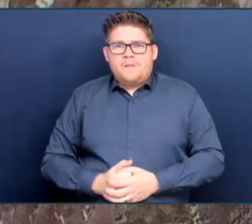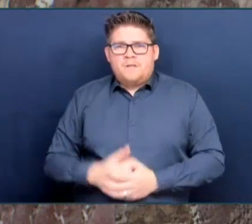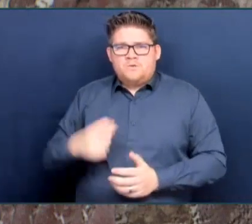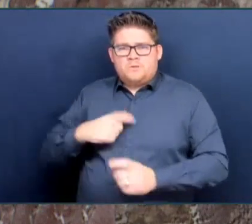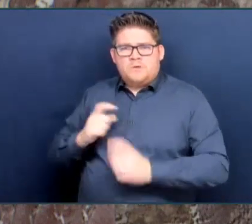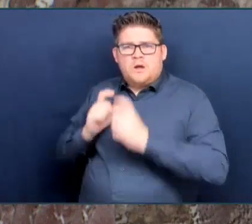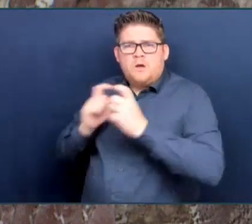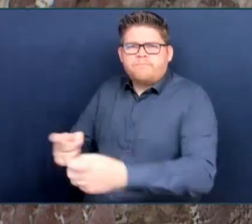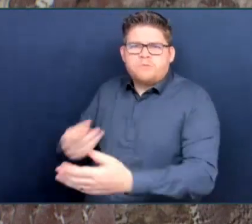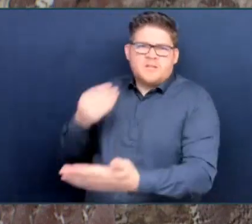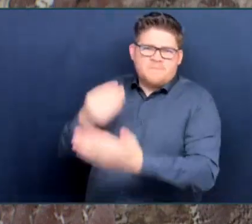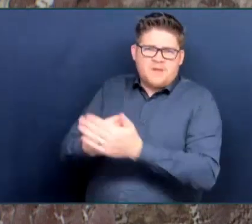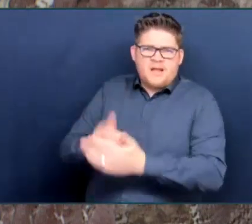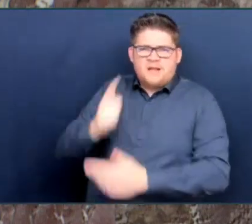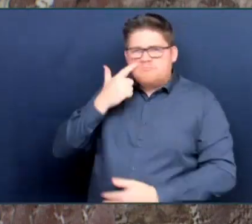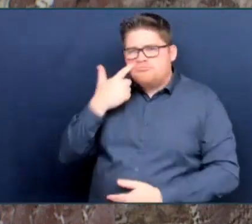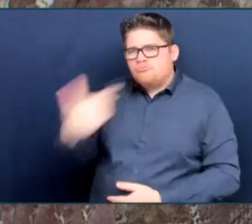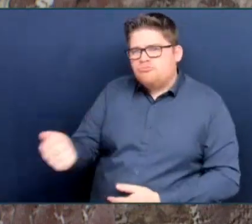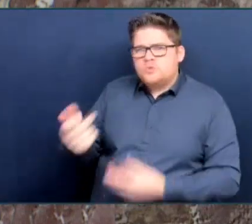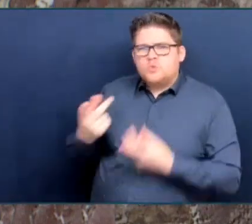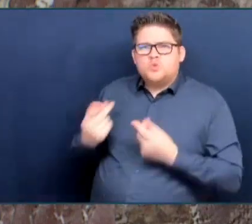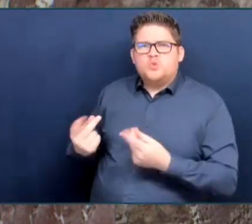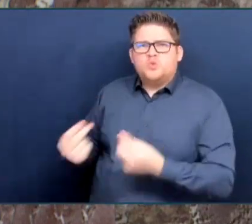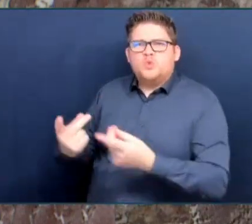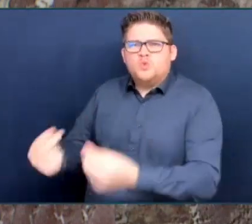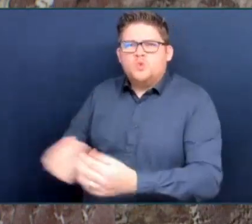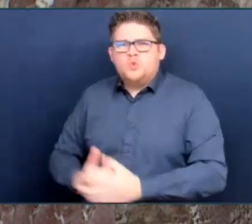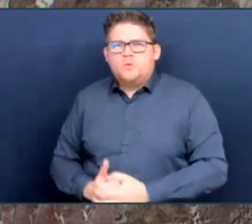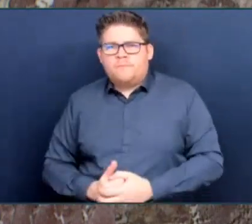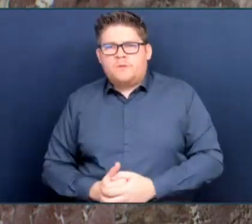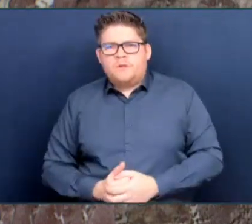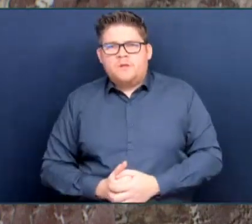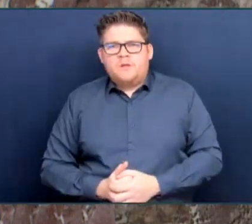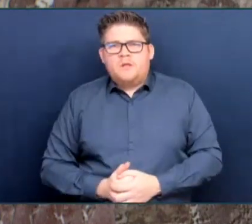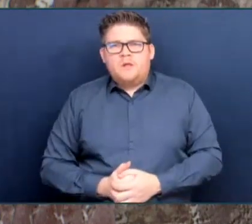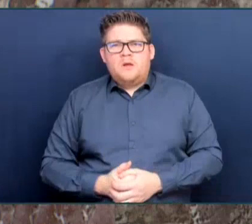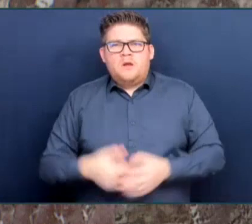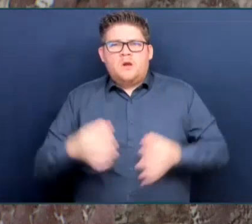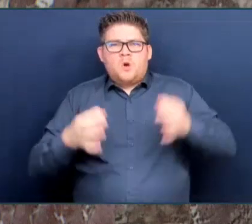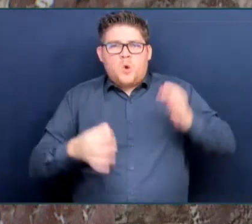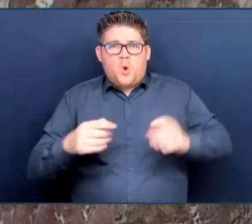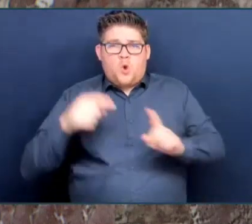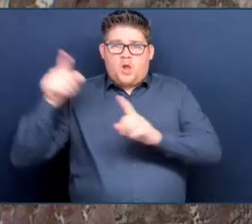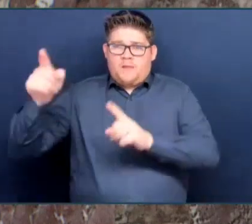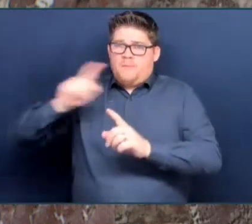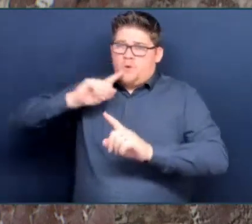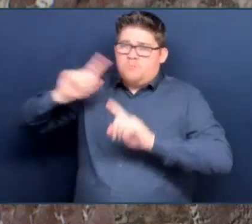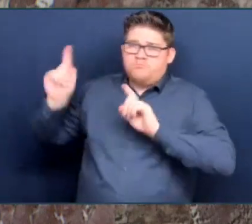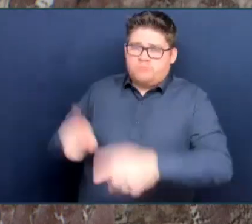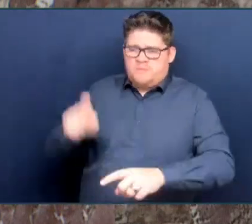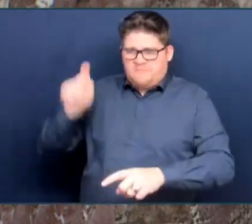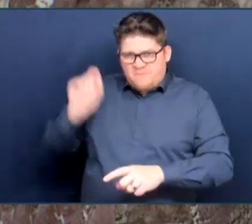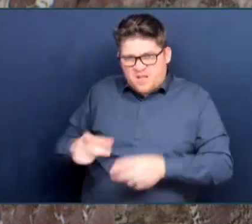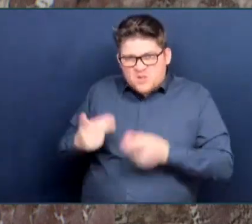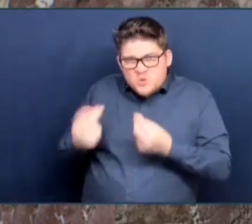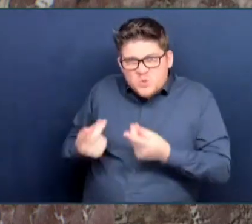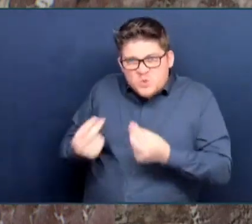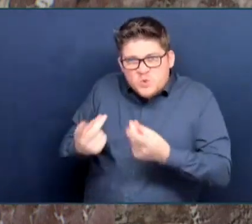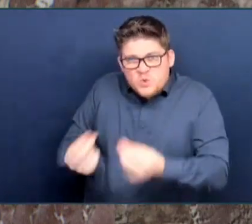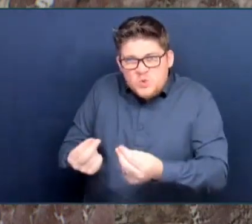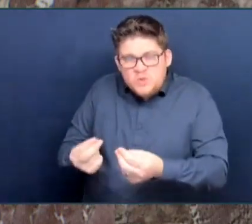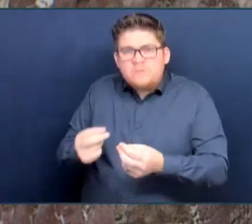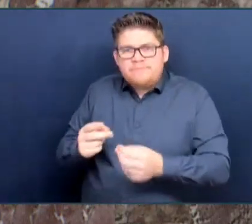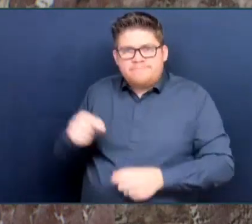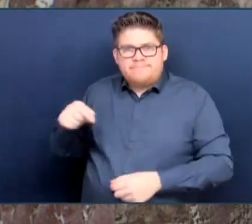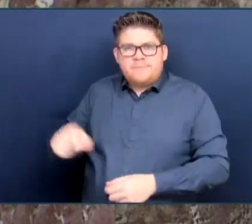courts have said we want the injunction enforced, and they have the responsibility to do that, Honourable Member. And I understand